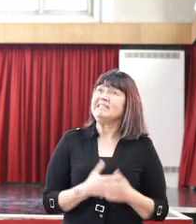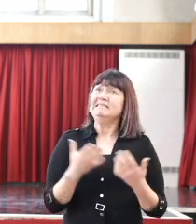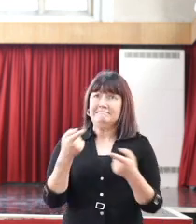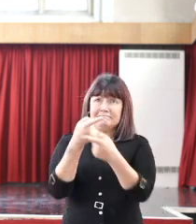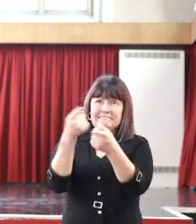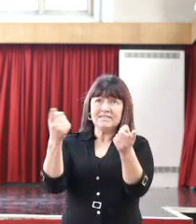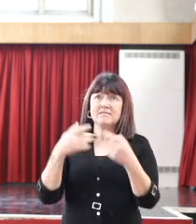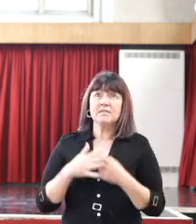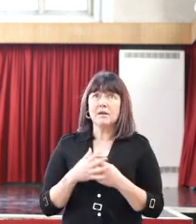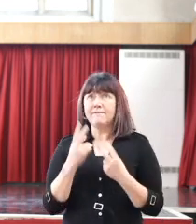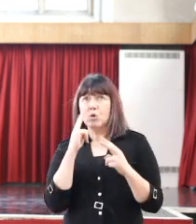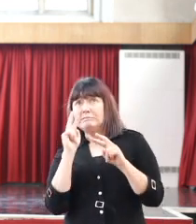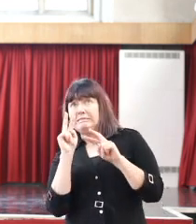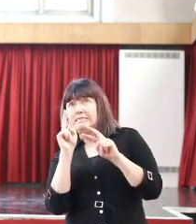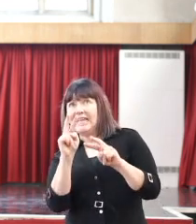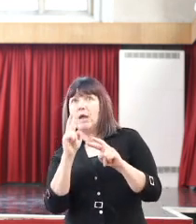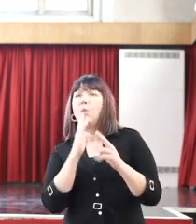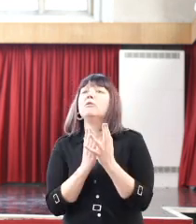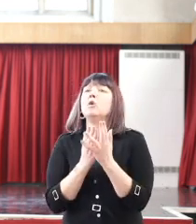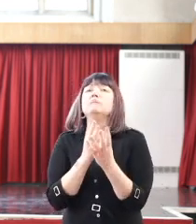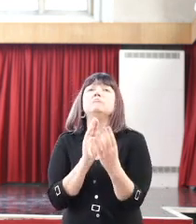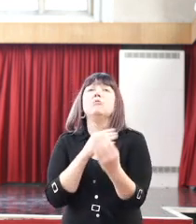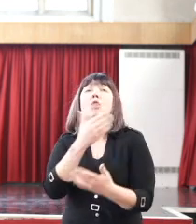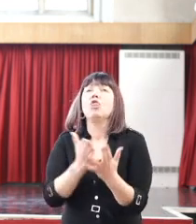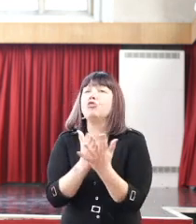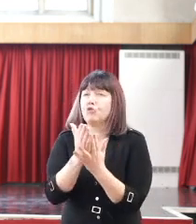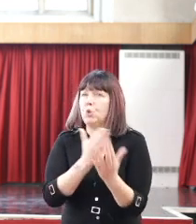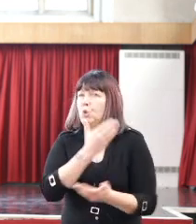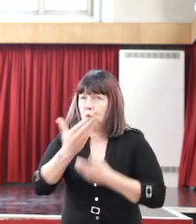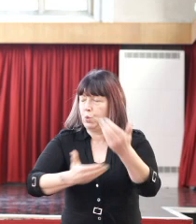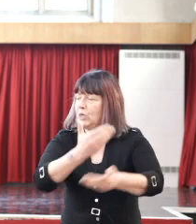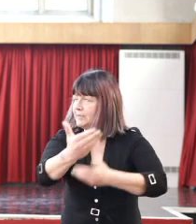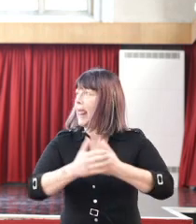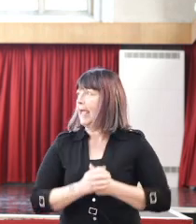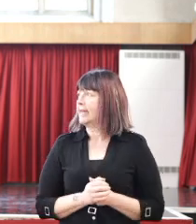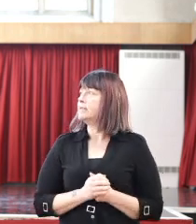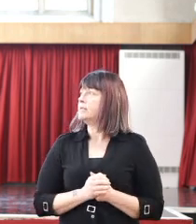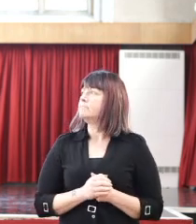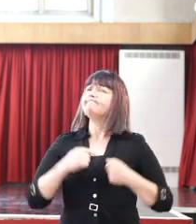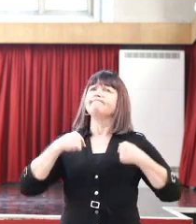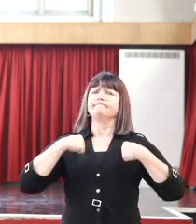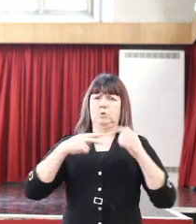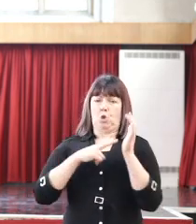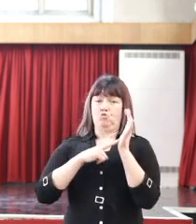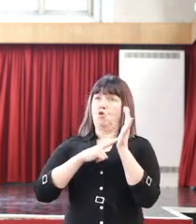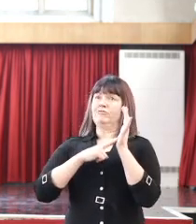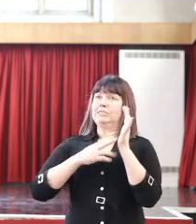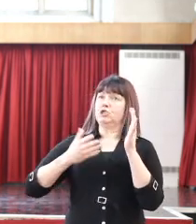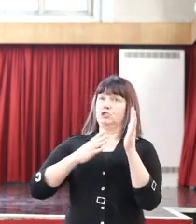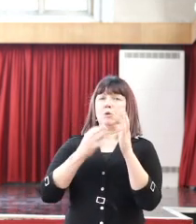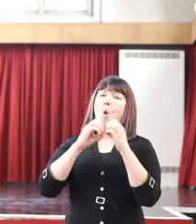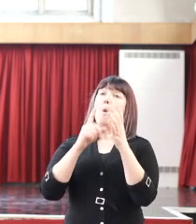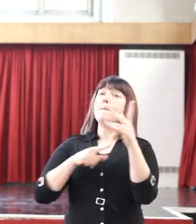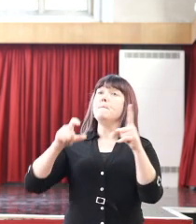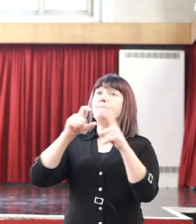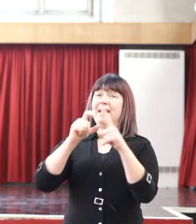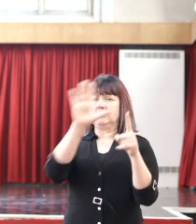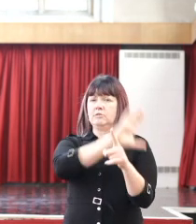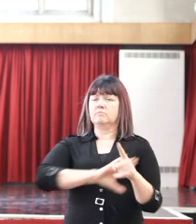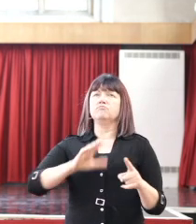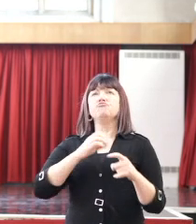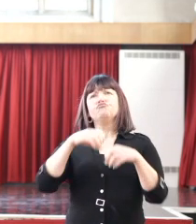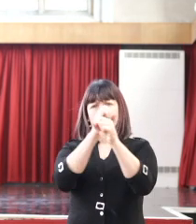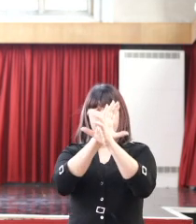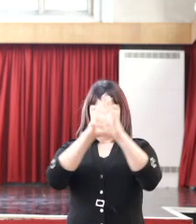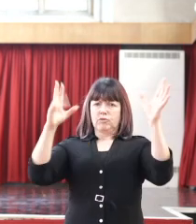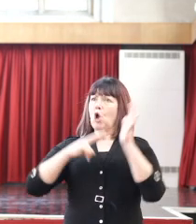any of this, so I shall talk to the slide that no one can see. Basically, the geographical area that Norwich BID covers is pretty much the inner ring road.